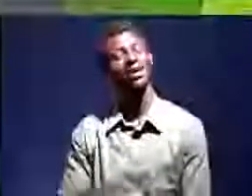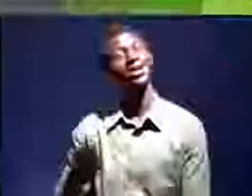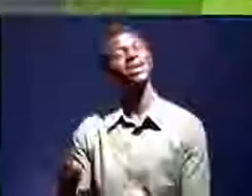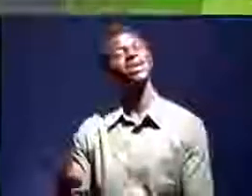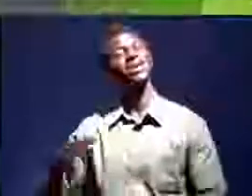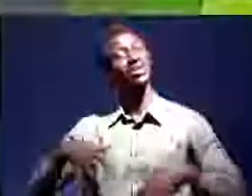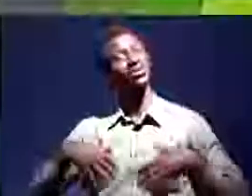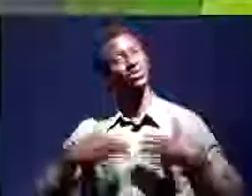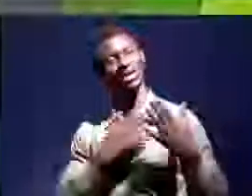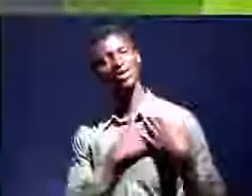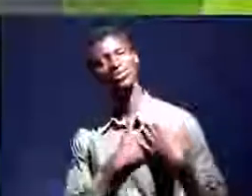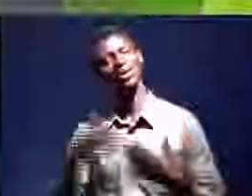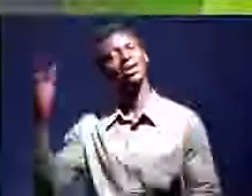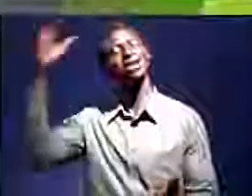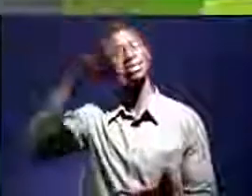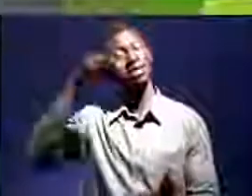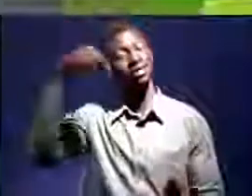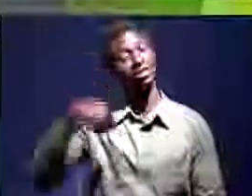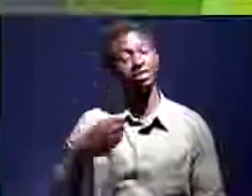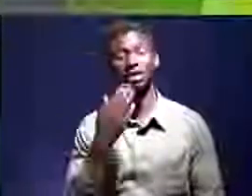71 baptized in Tanga.